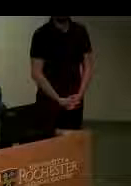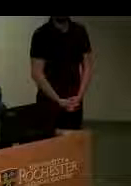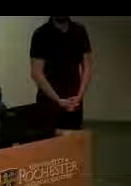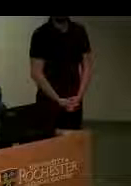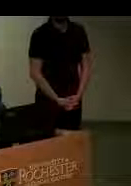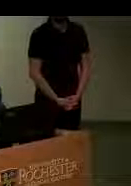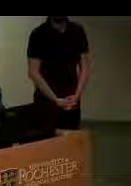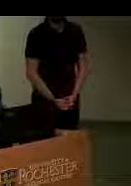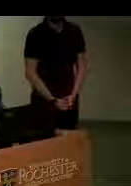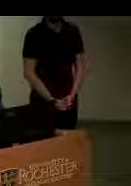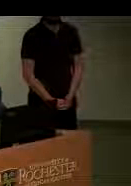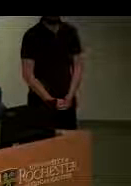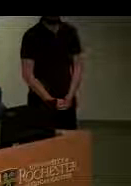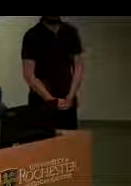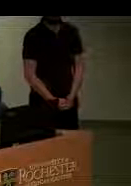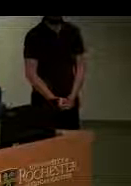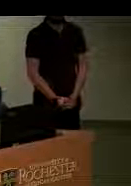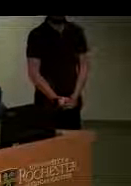So